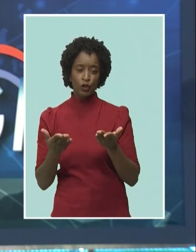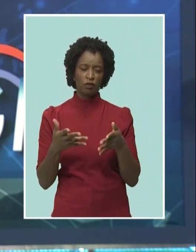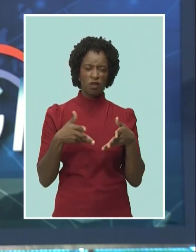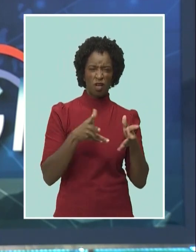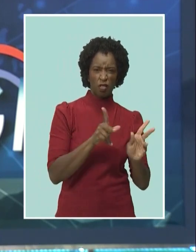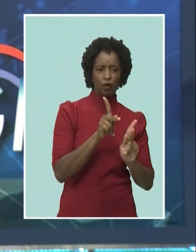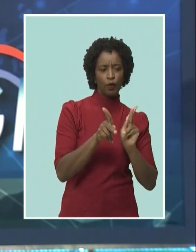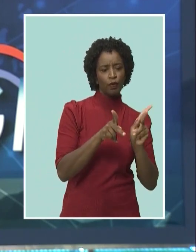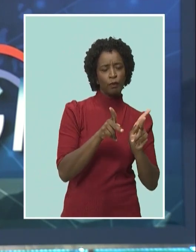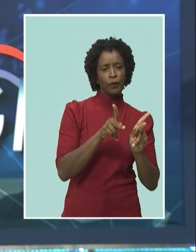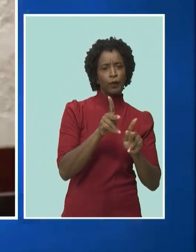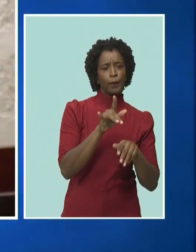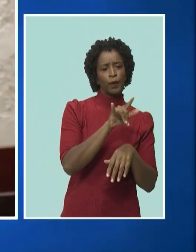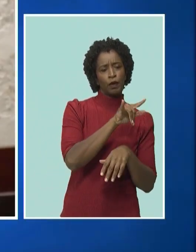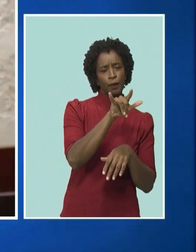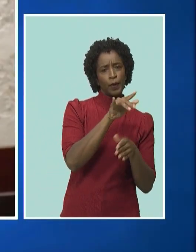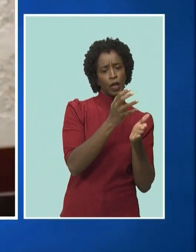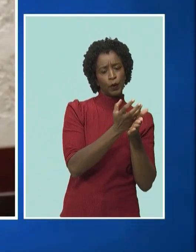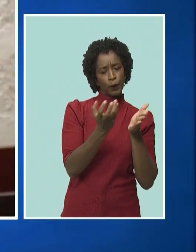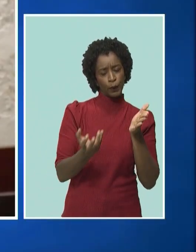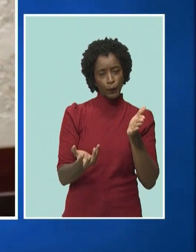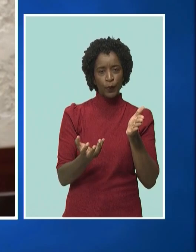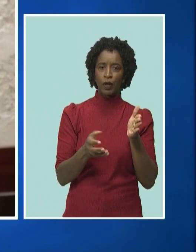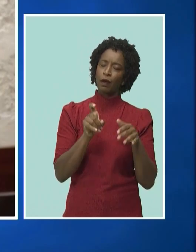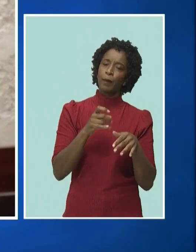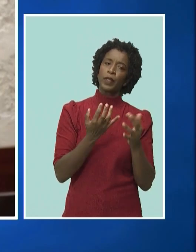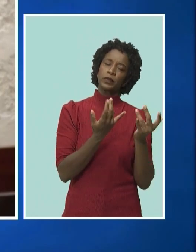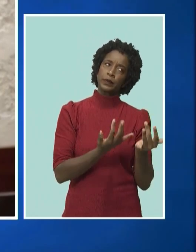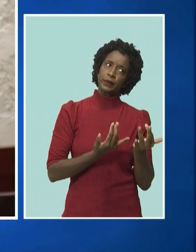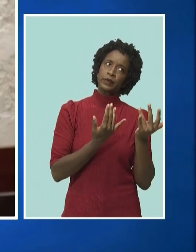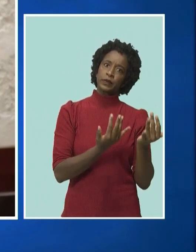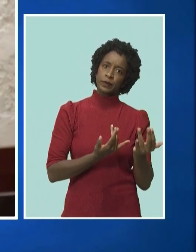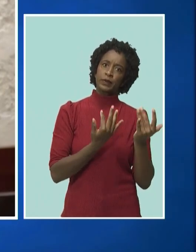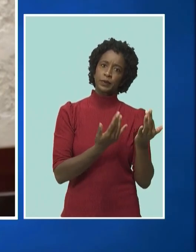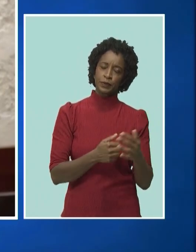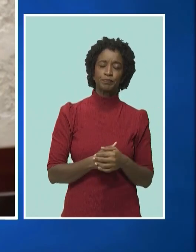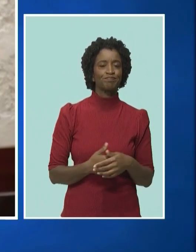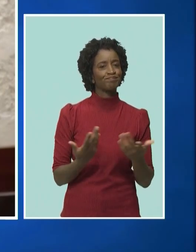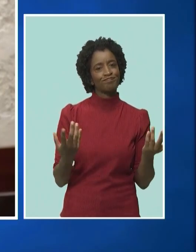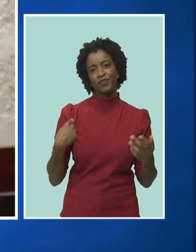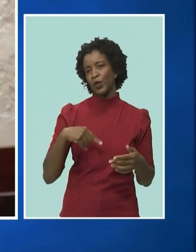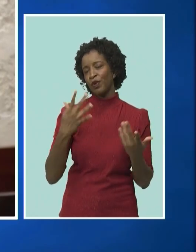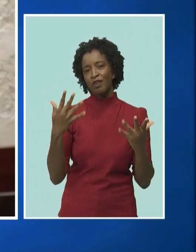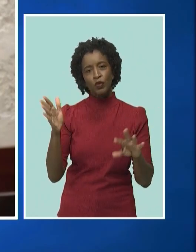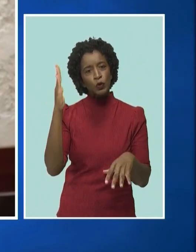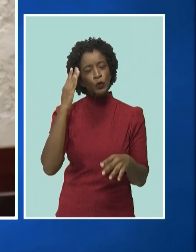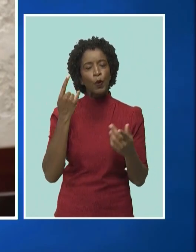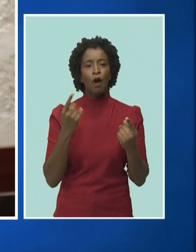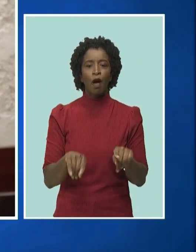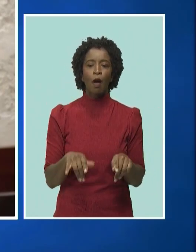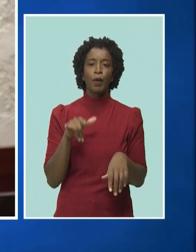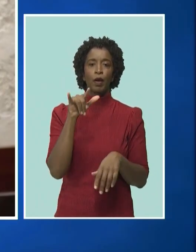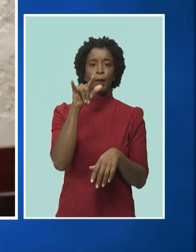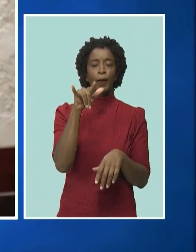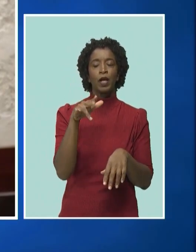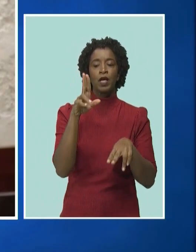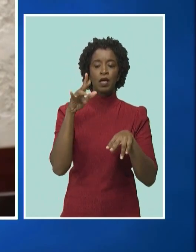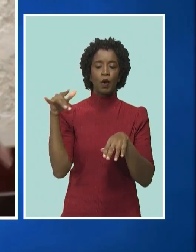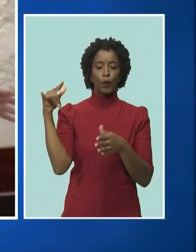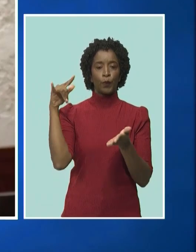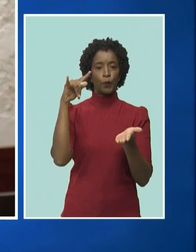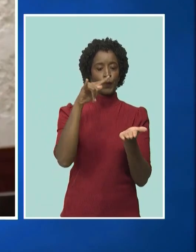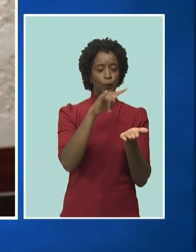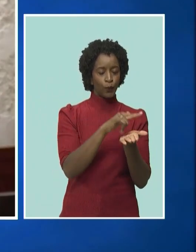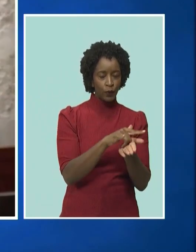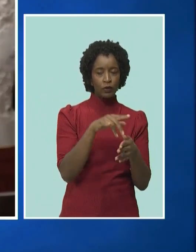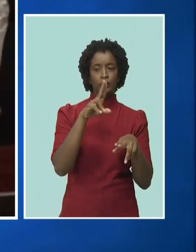things. Barbados, we all have experienced it. We sit there on the plane, and eventually we manage to get up, and then we wait